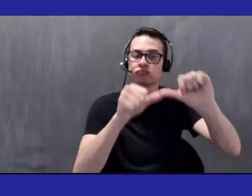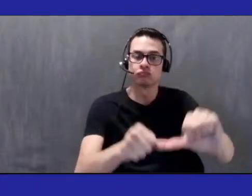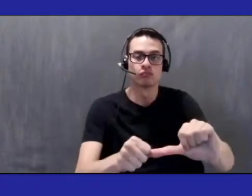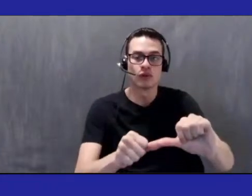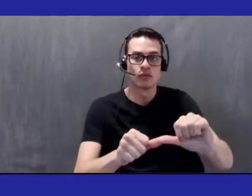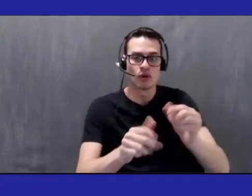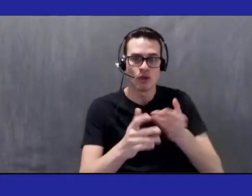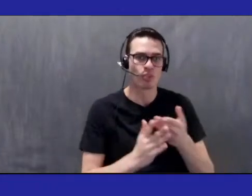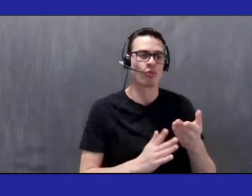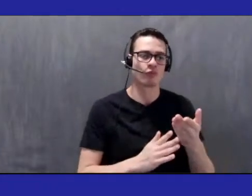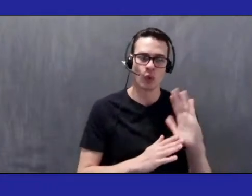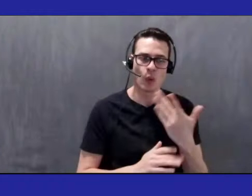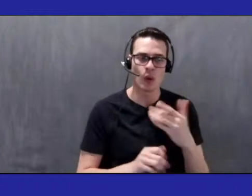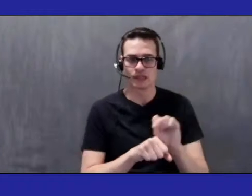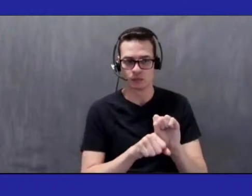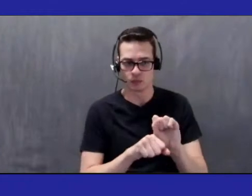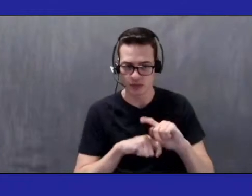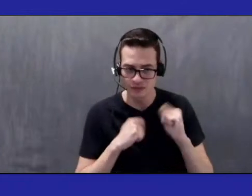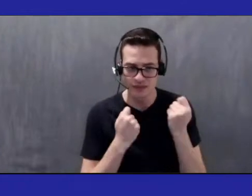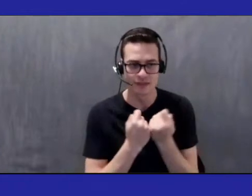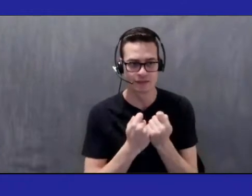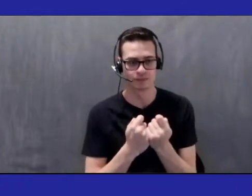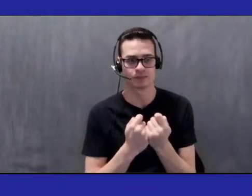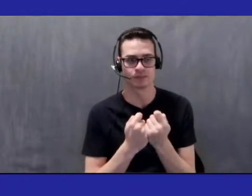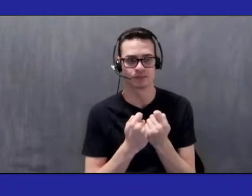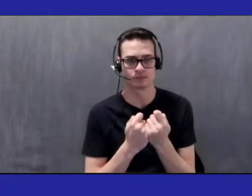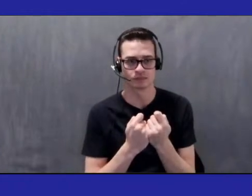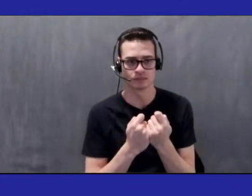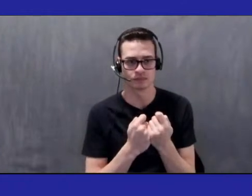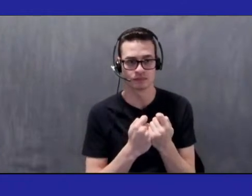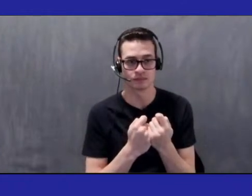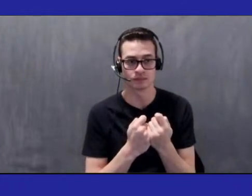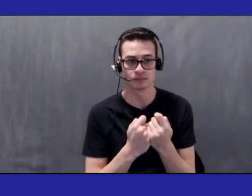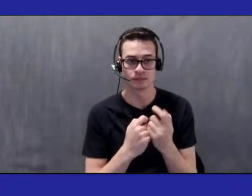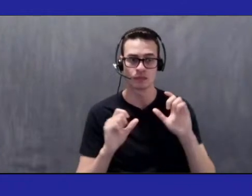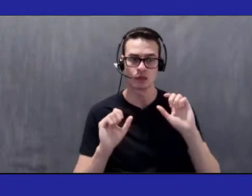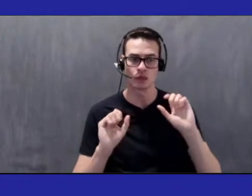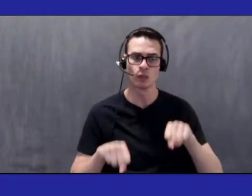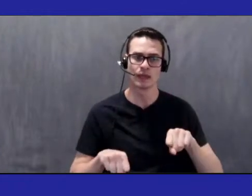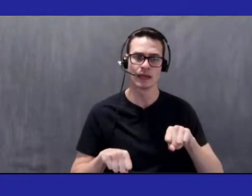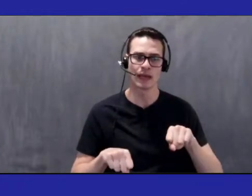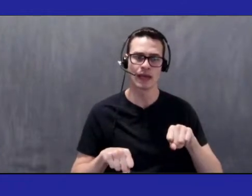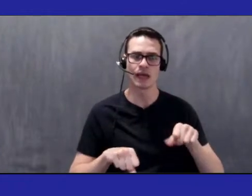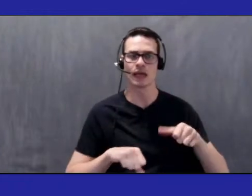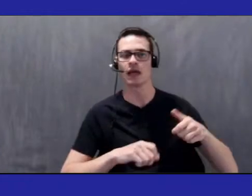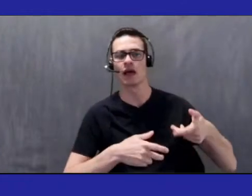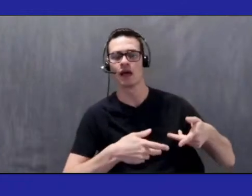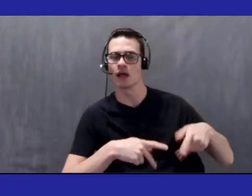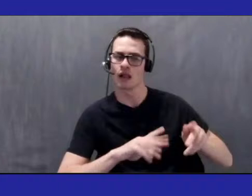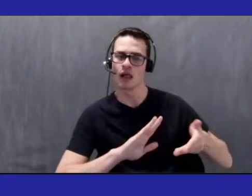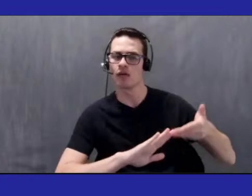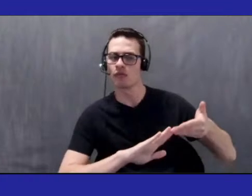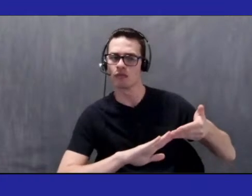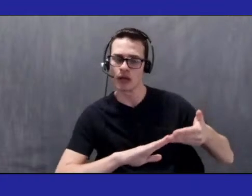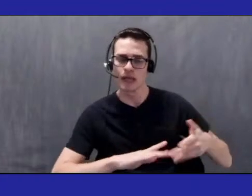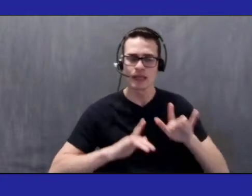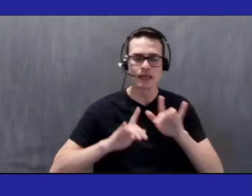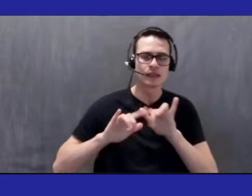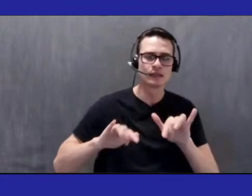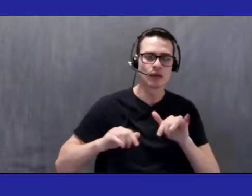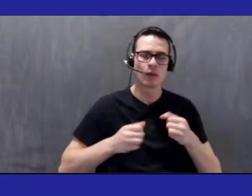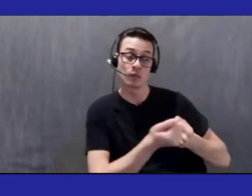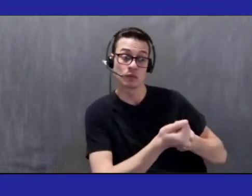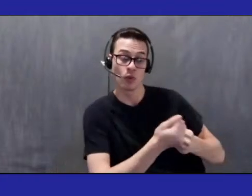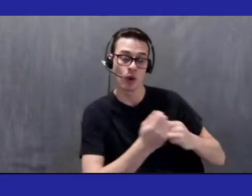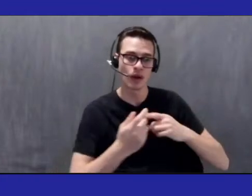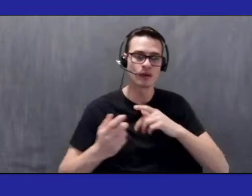team. So we're able to focus on some more of the mature aspects of a vendor diversity program. So this is communication and